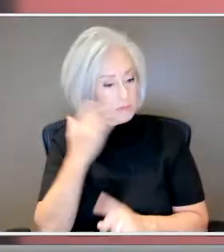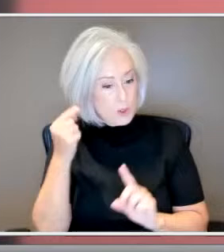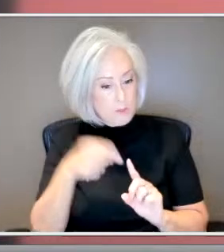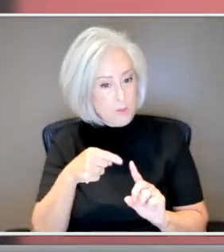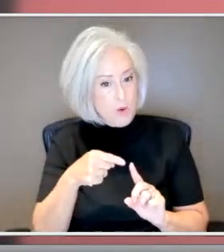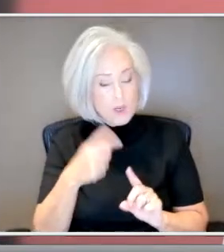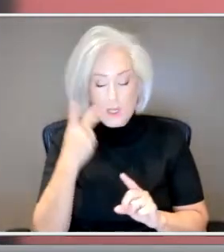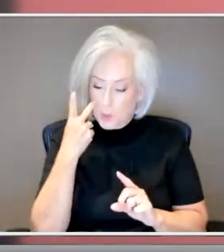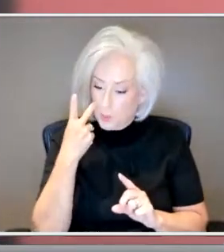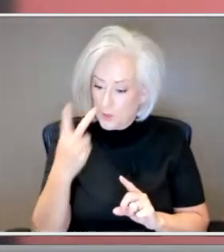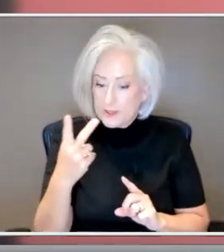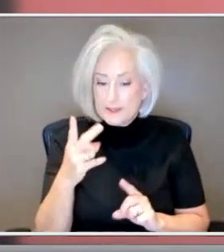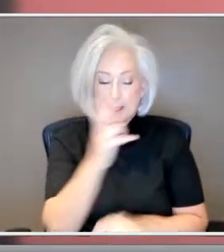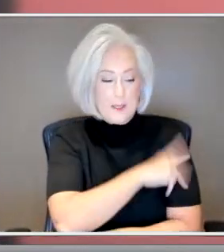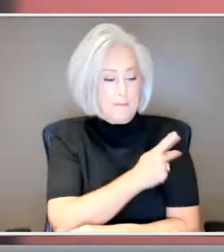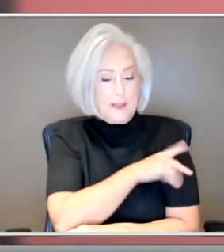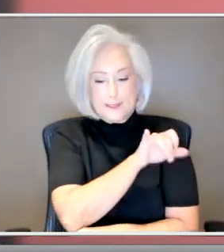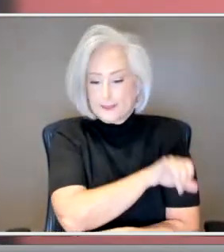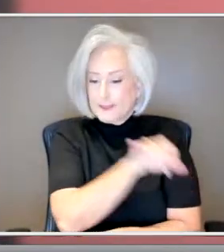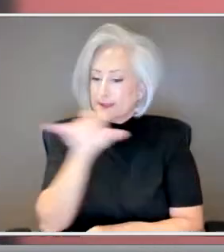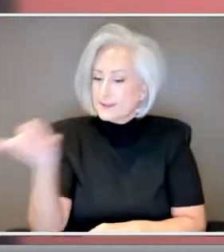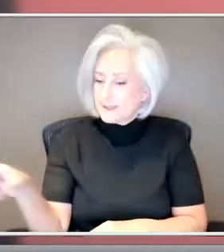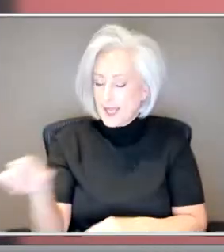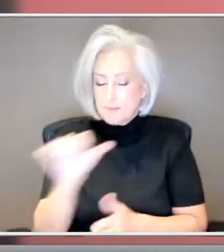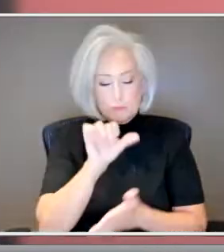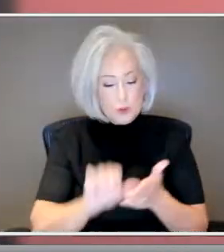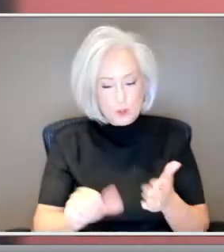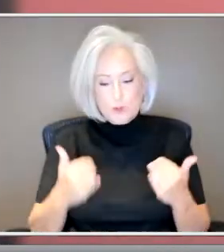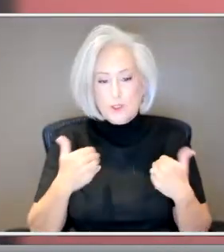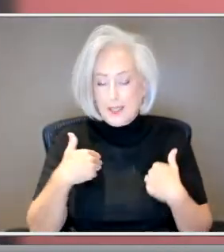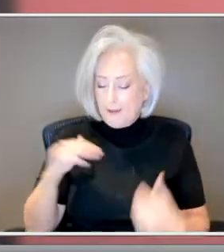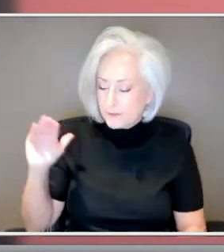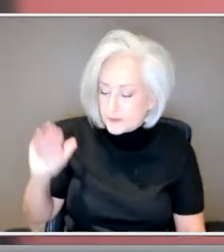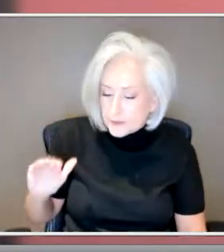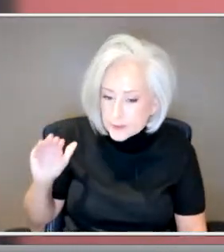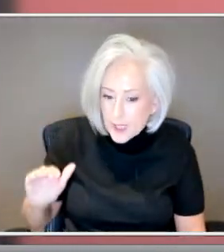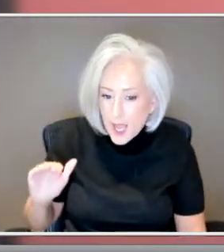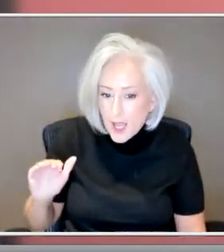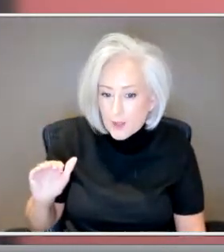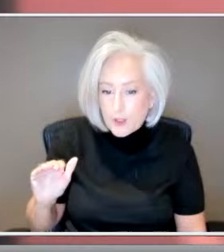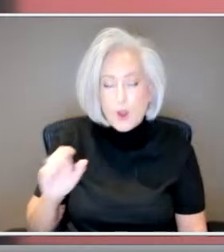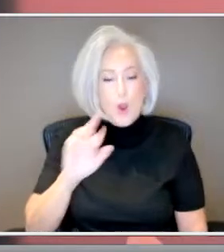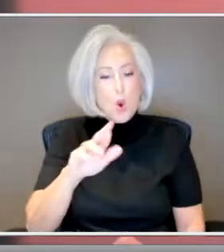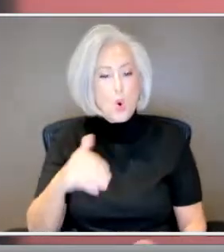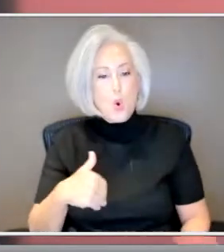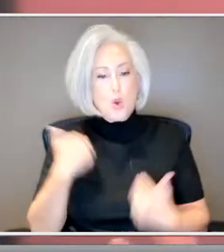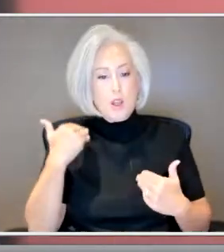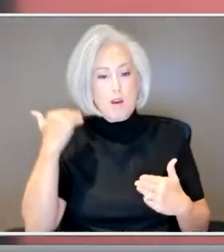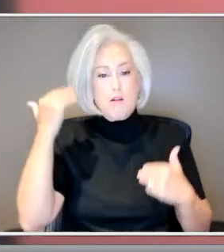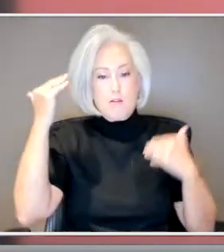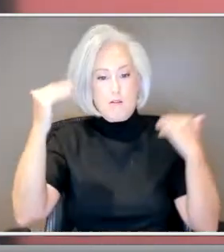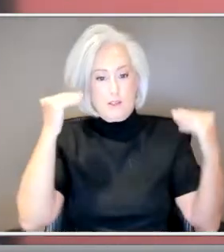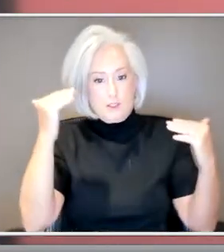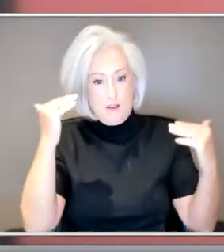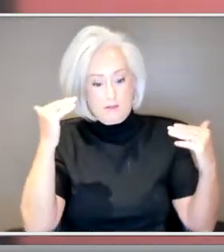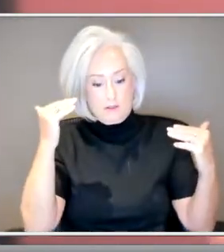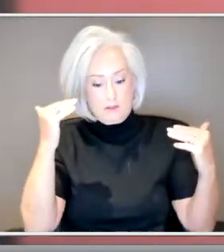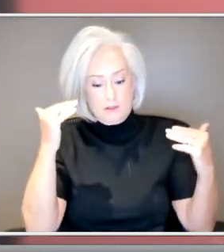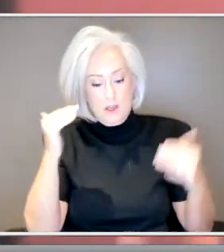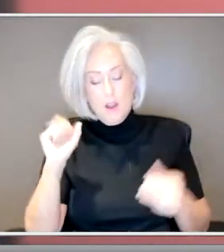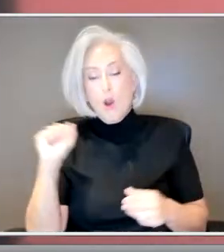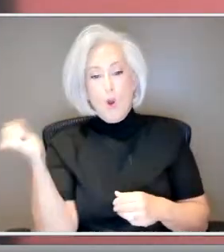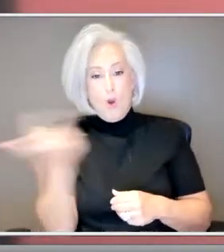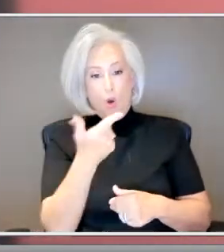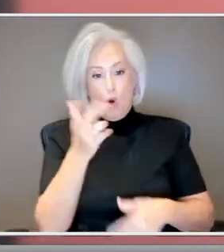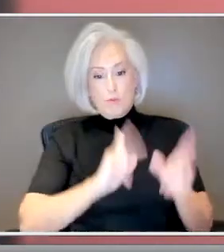heart surgery as a child or as a young adult. And the truth is that for all of us all of them who've had heart surgery, their problem